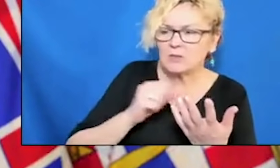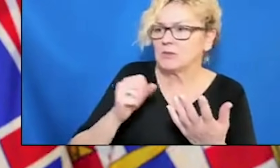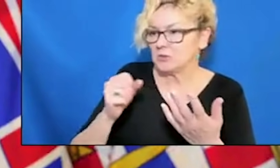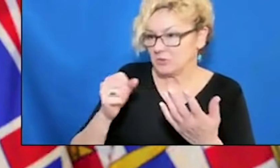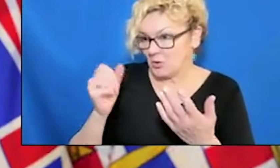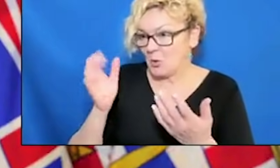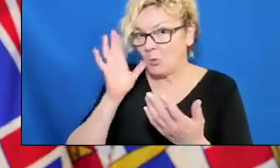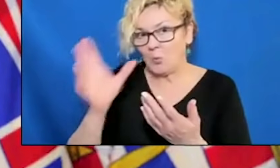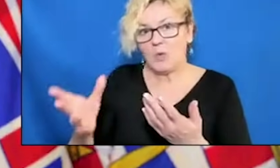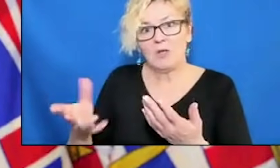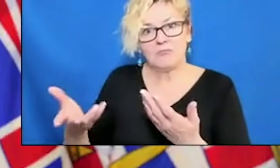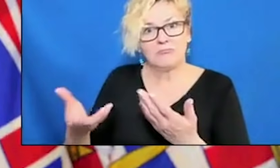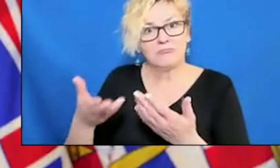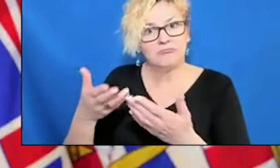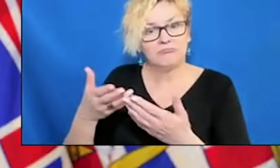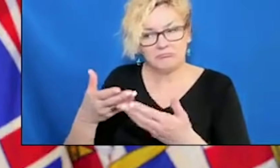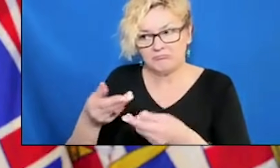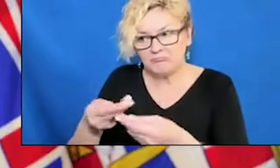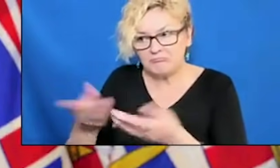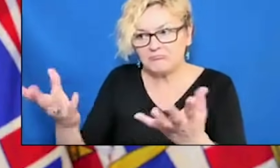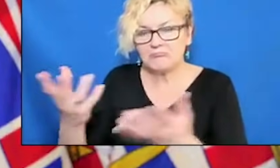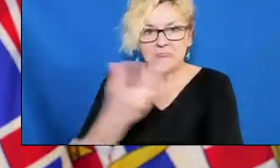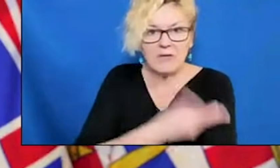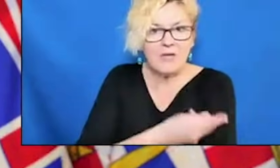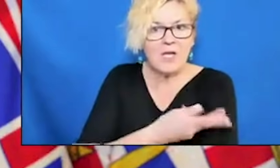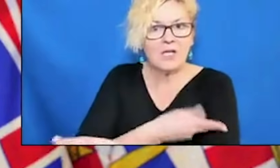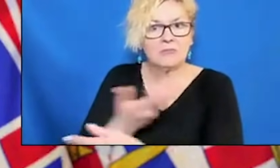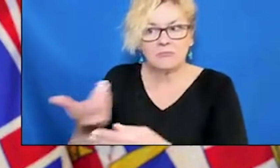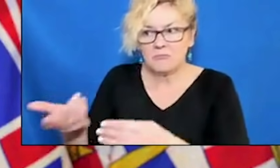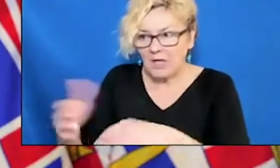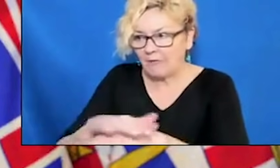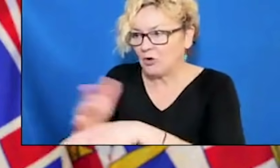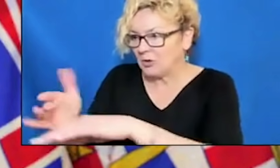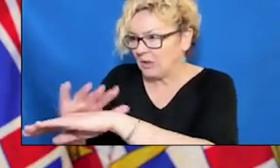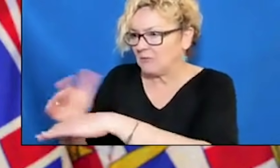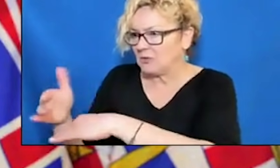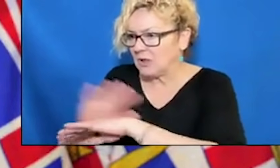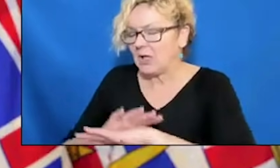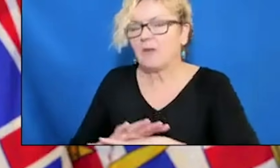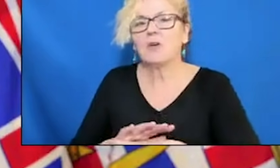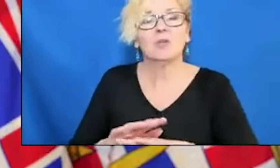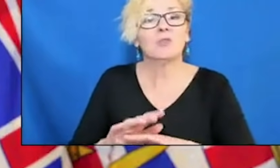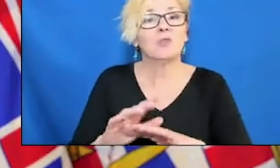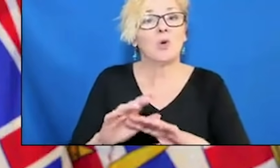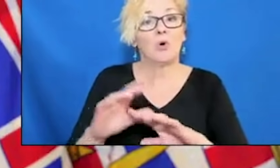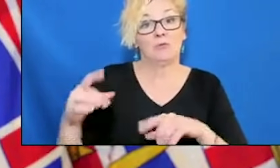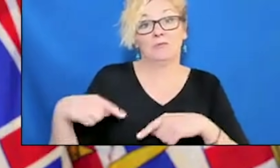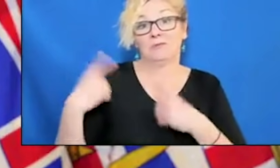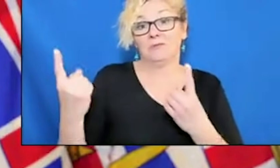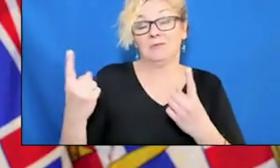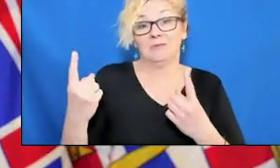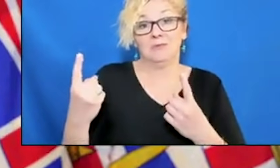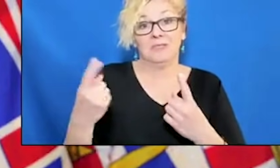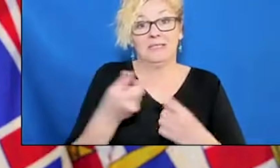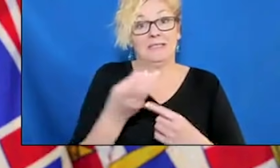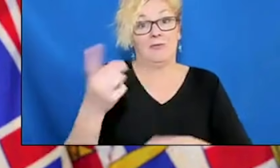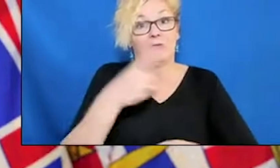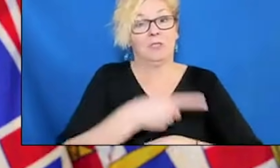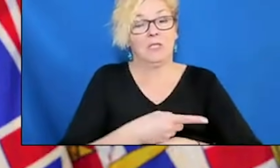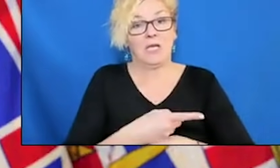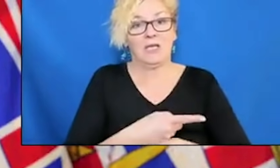communities and that access is not an issue. So those are things that we've been working over this past weekend. We did quite a lot